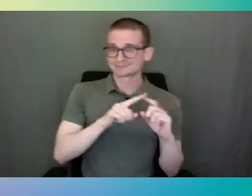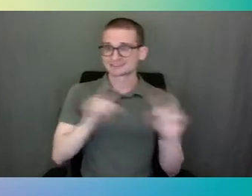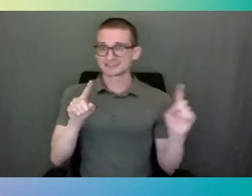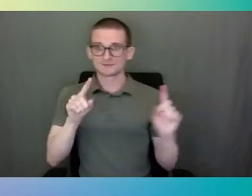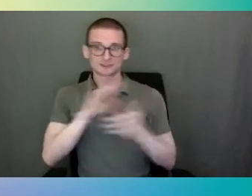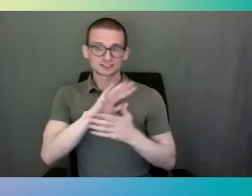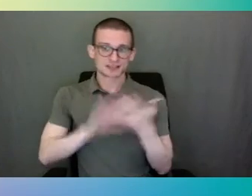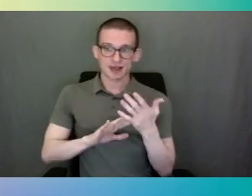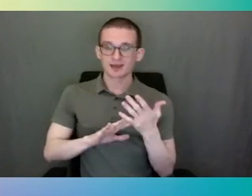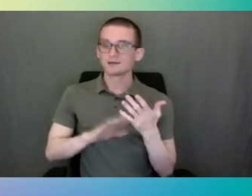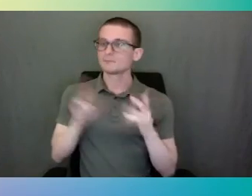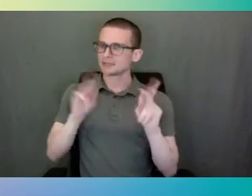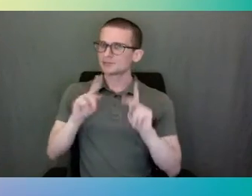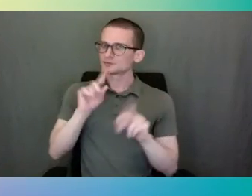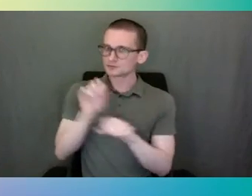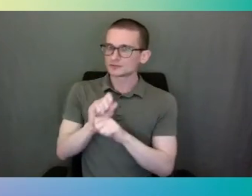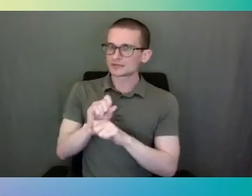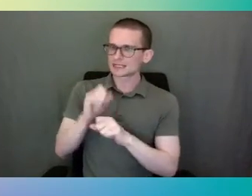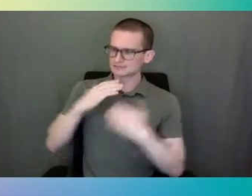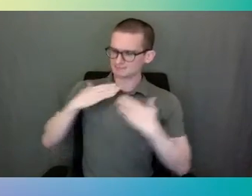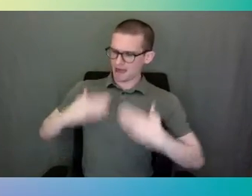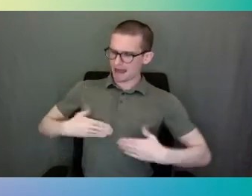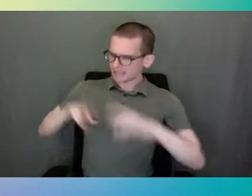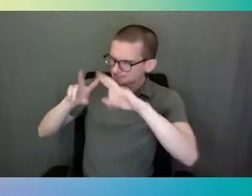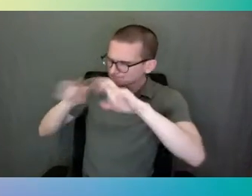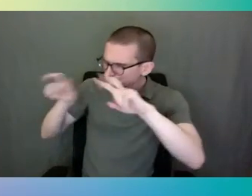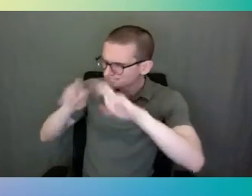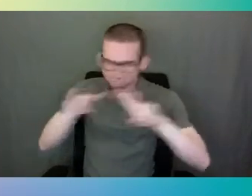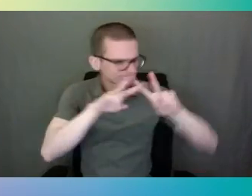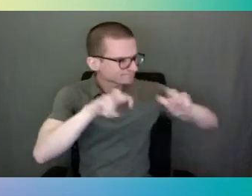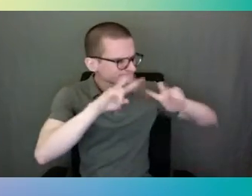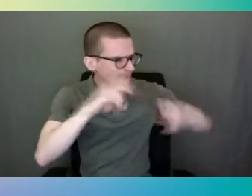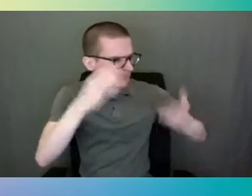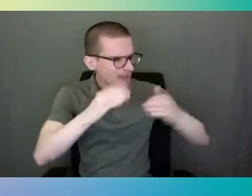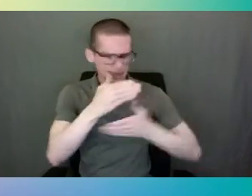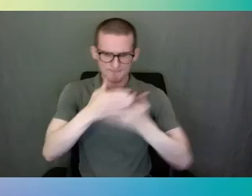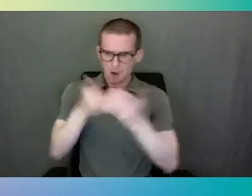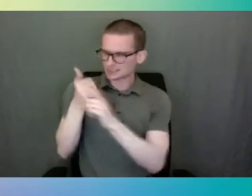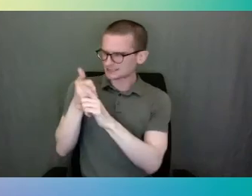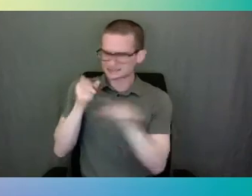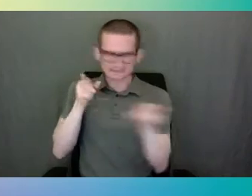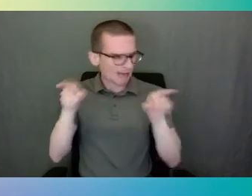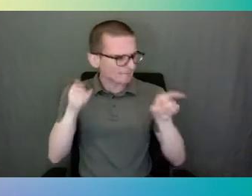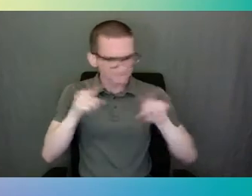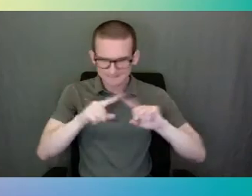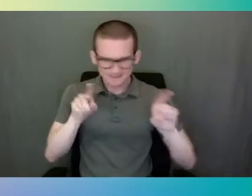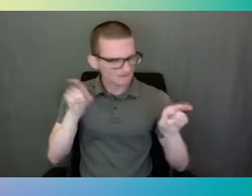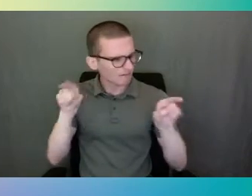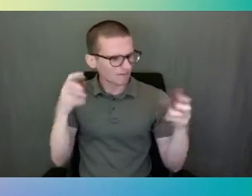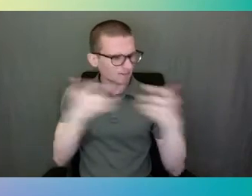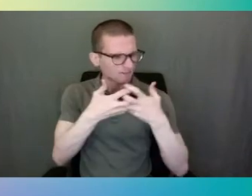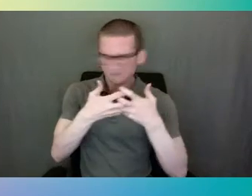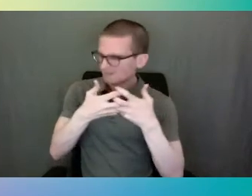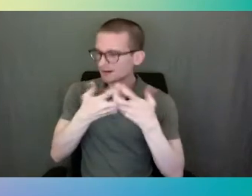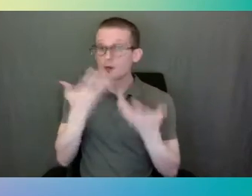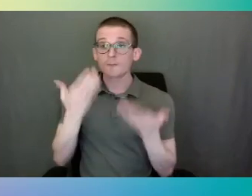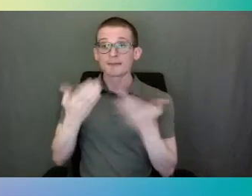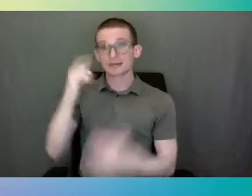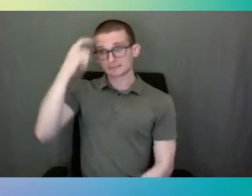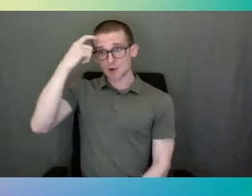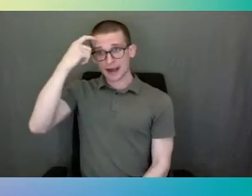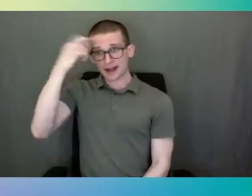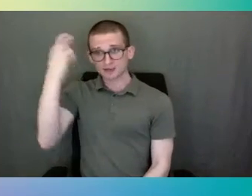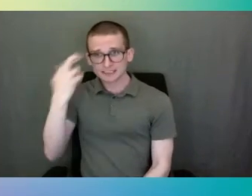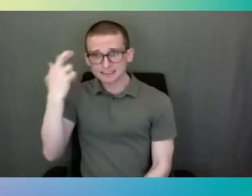well, maybe it's body parts that make them this way. Or maybe it's something in their brain. So there's this huge